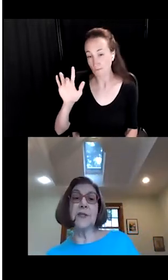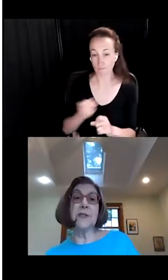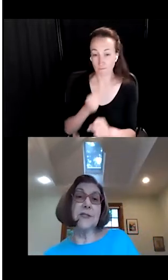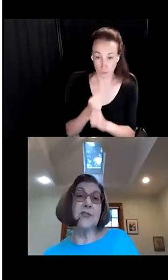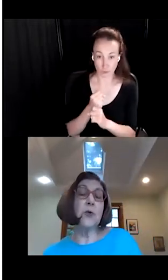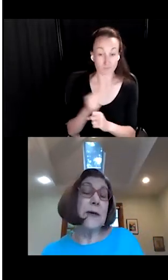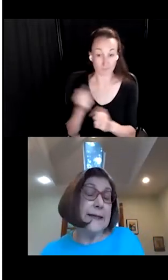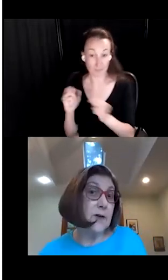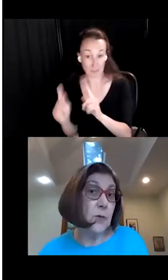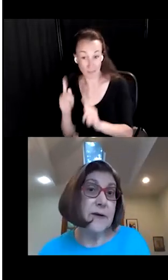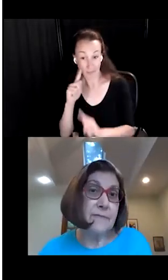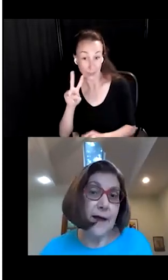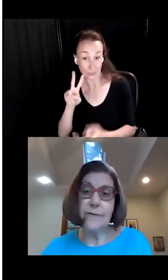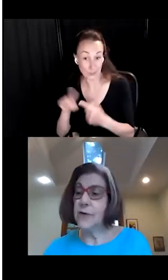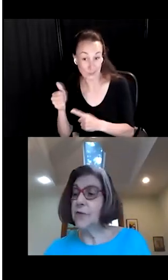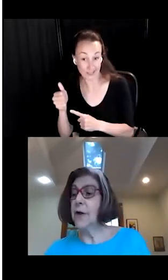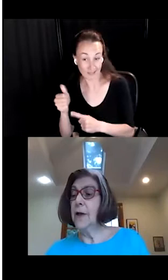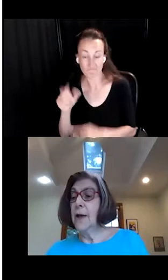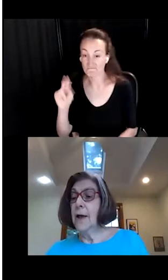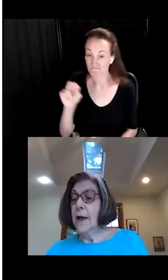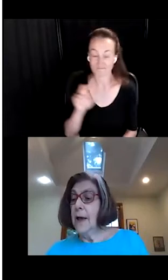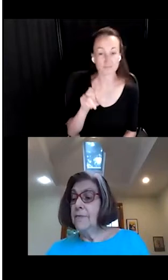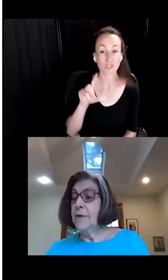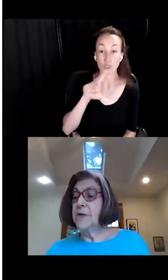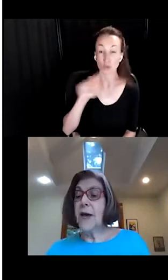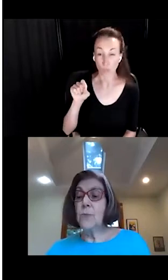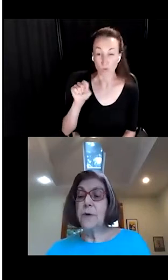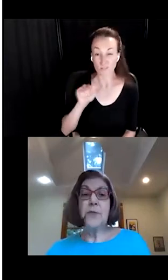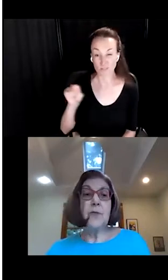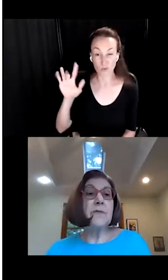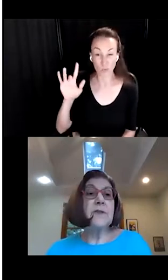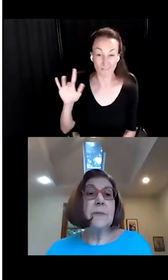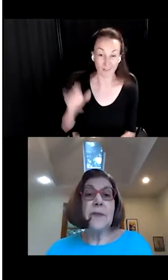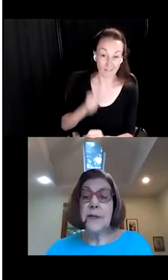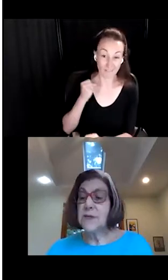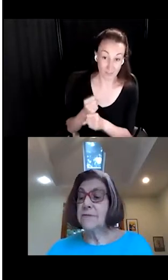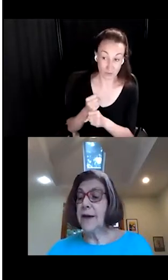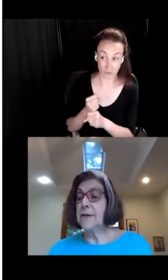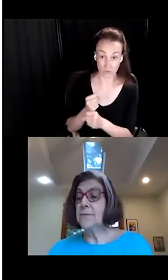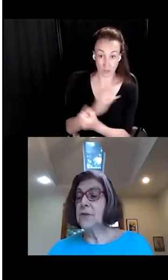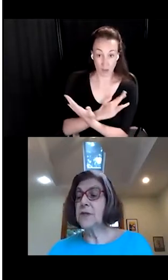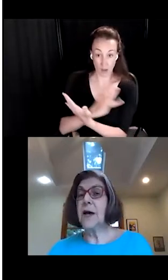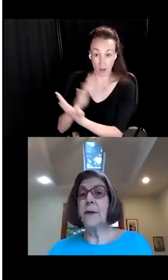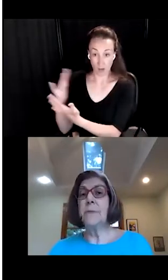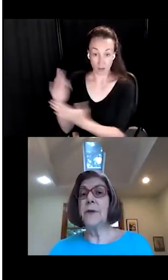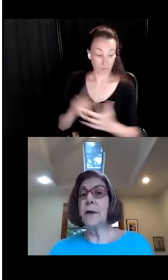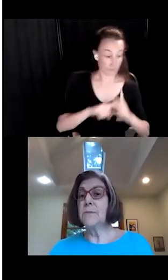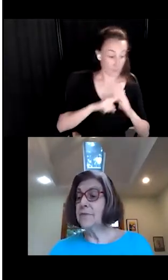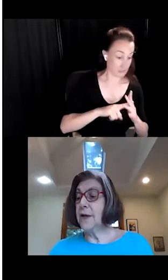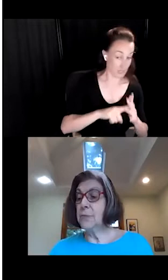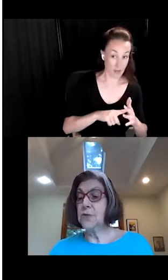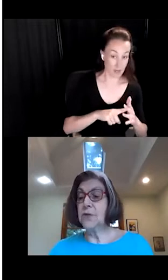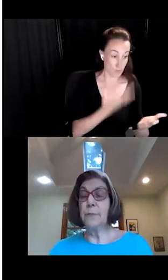it actually takes 20 to 25 years from the time we prove that something is effective to the time it